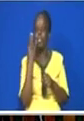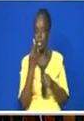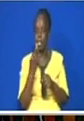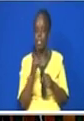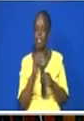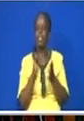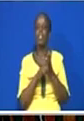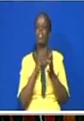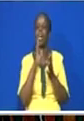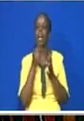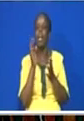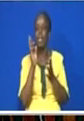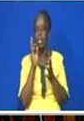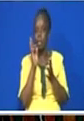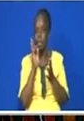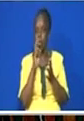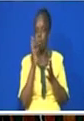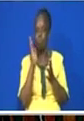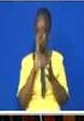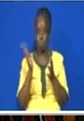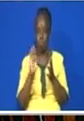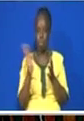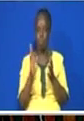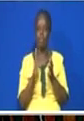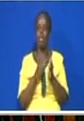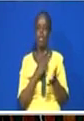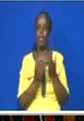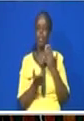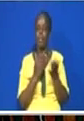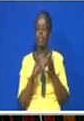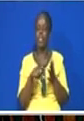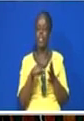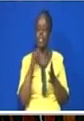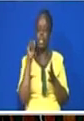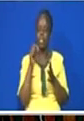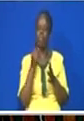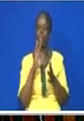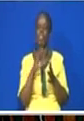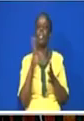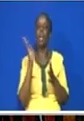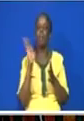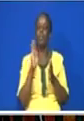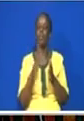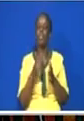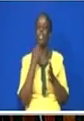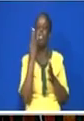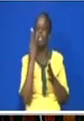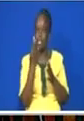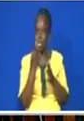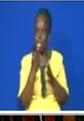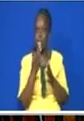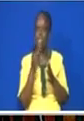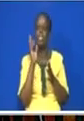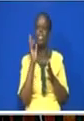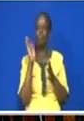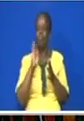are blue, and therefore the chances that we'll pick a blue will be the 3 blue